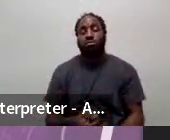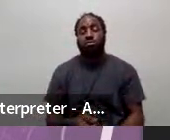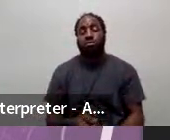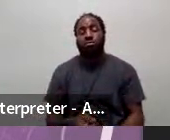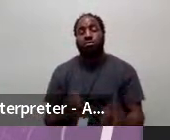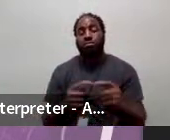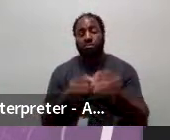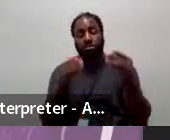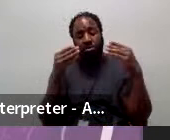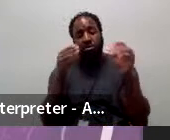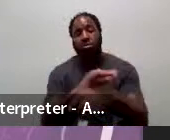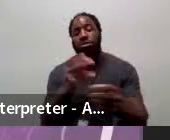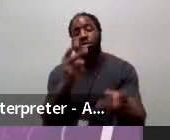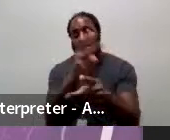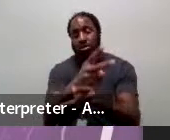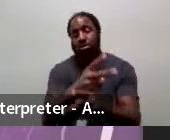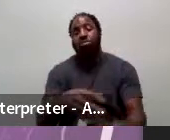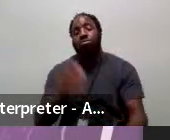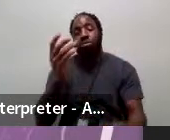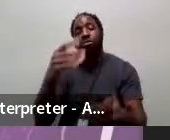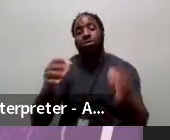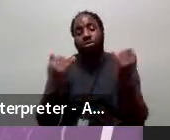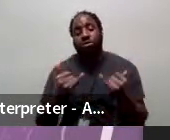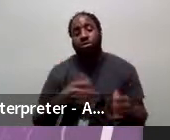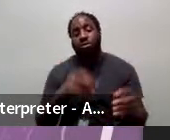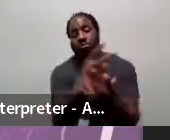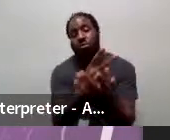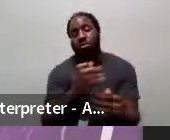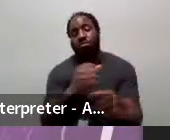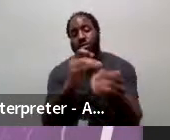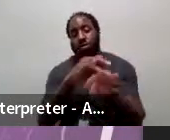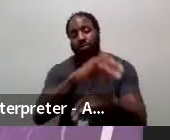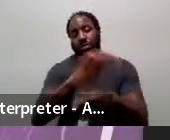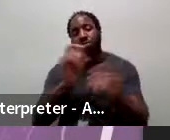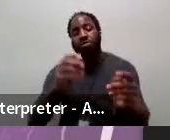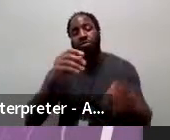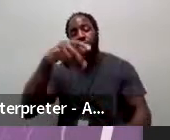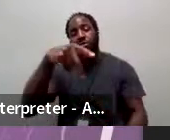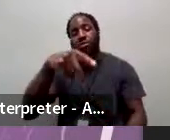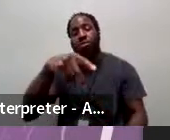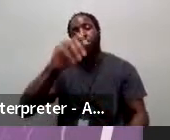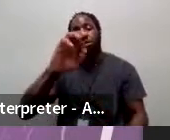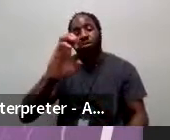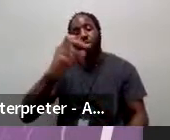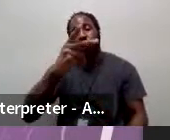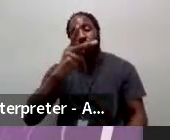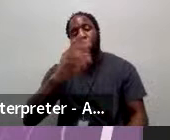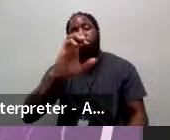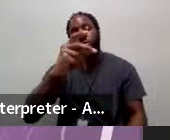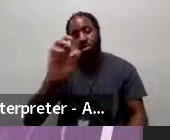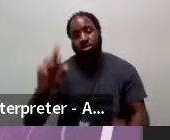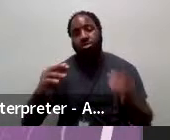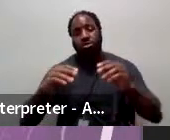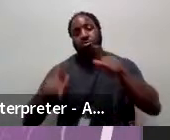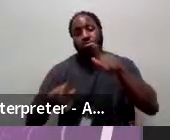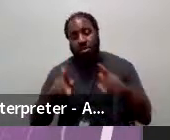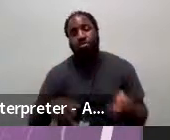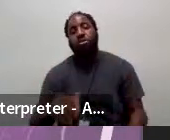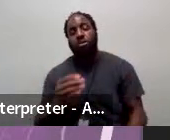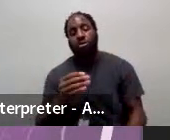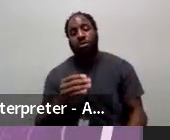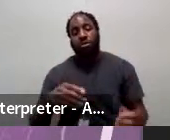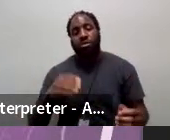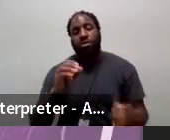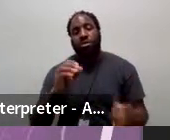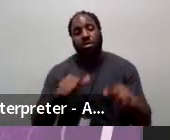to focus on retaining the existing parking made available to Parkchester residents on that side. Can we kind of make an appointment to talk about